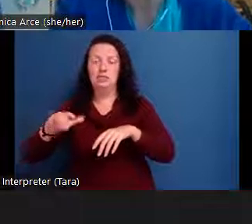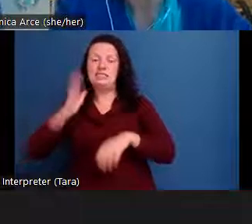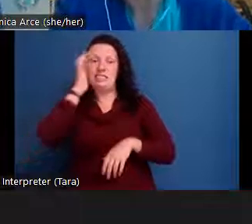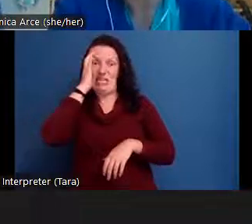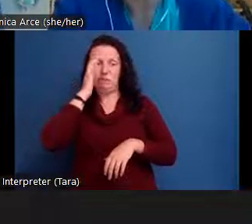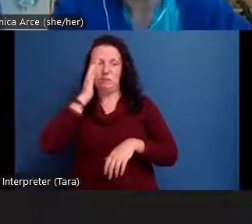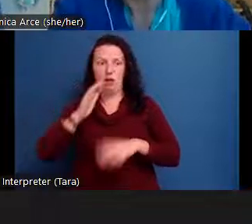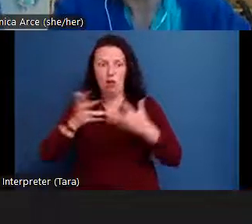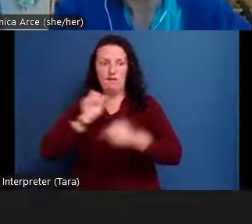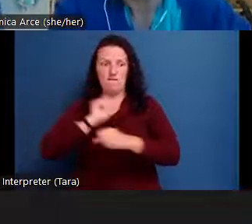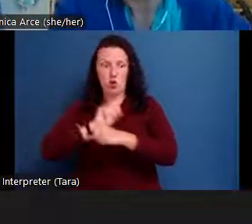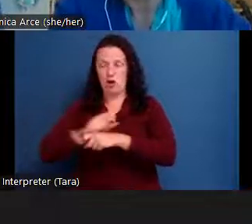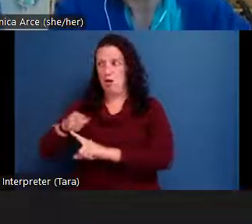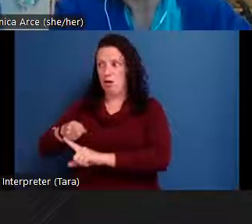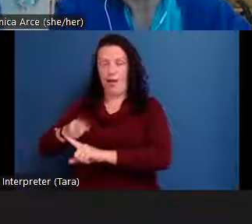the state, right? So